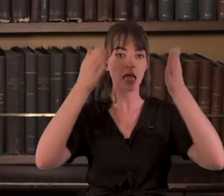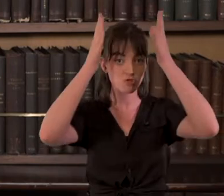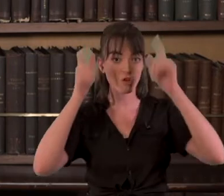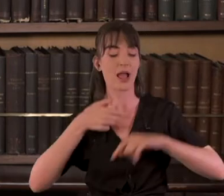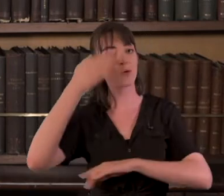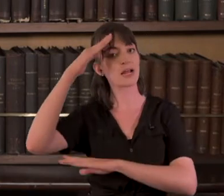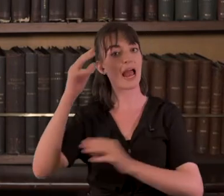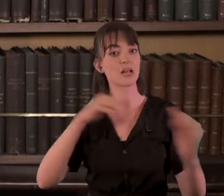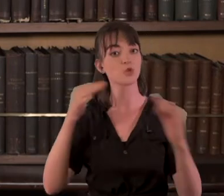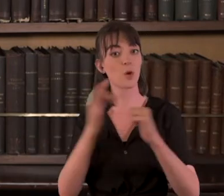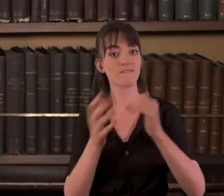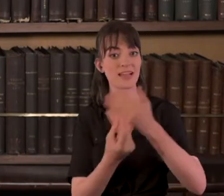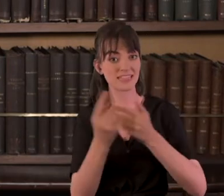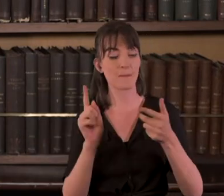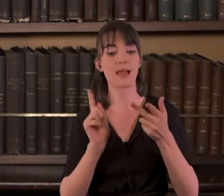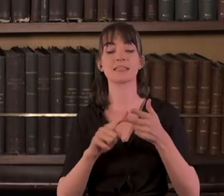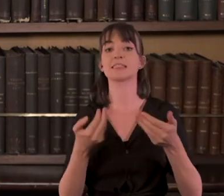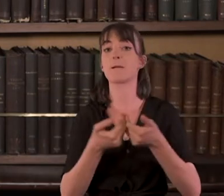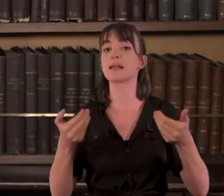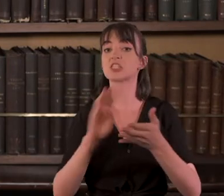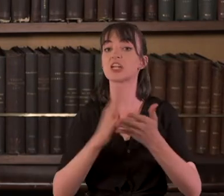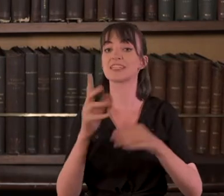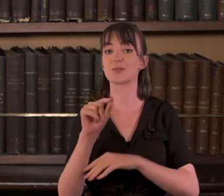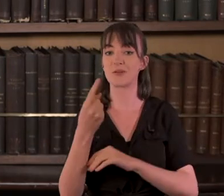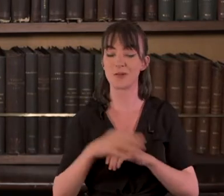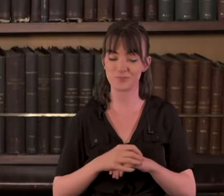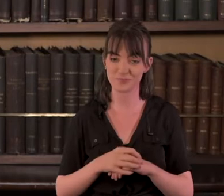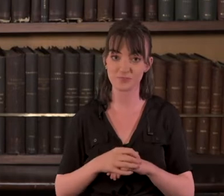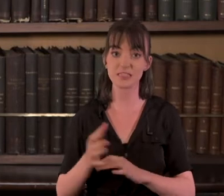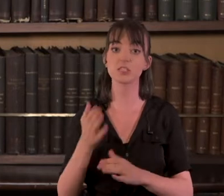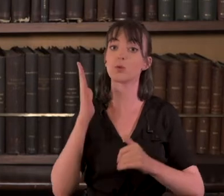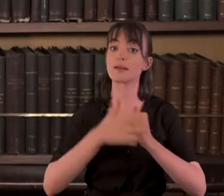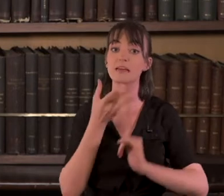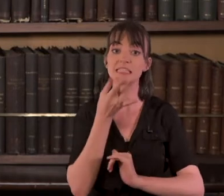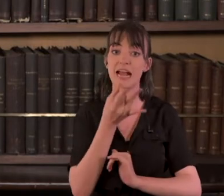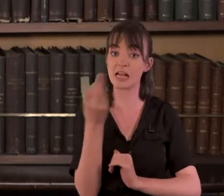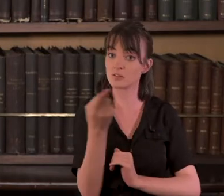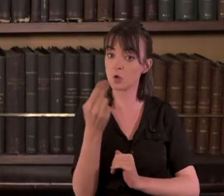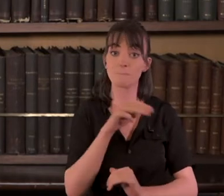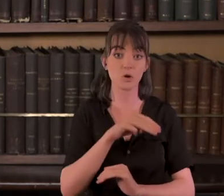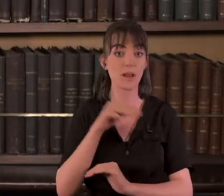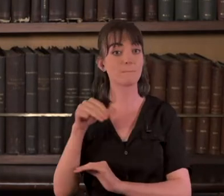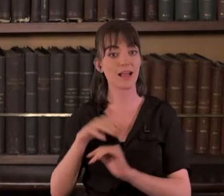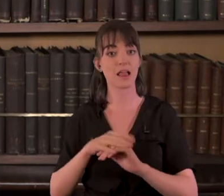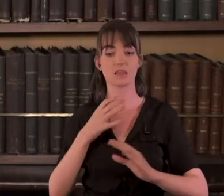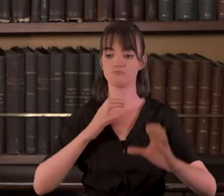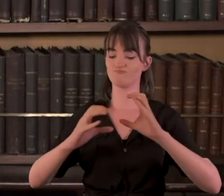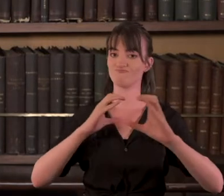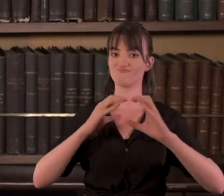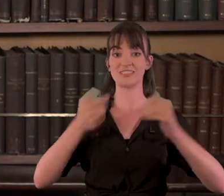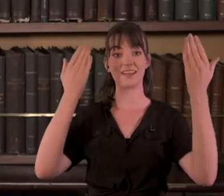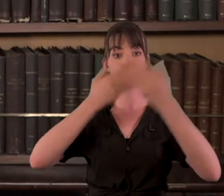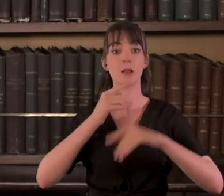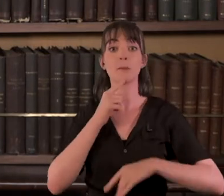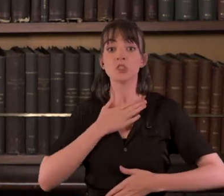Independence, and Partition 1921. We've asked Marie and Michael to have a conversation with each other this evening. But before we